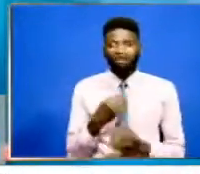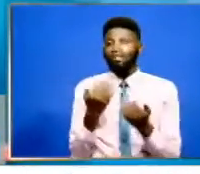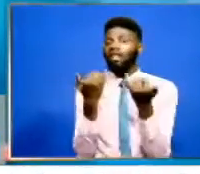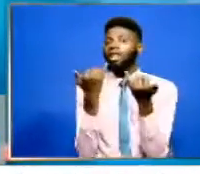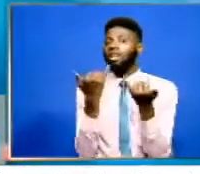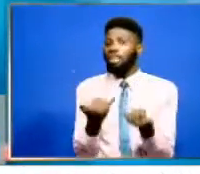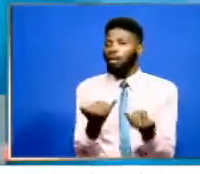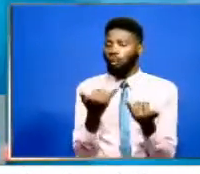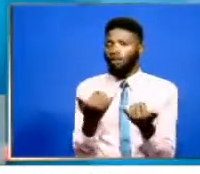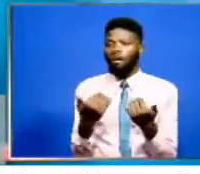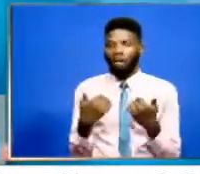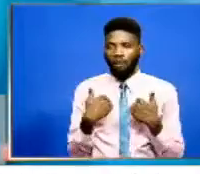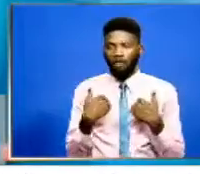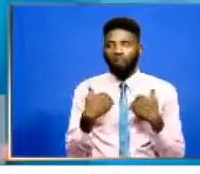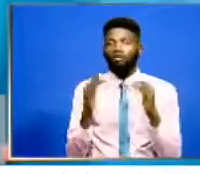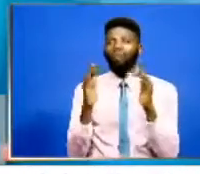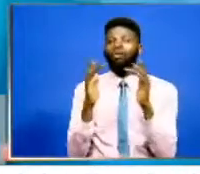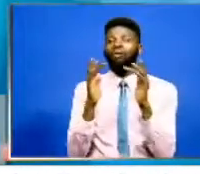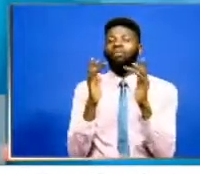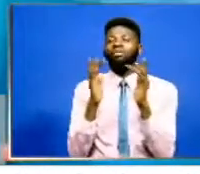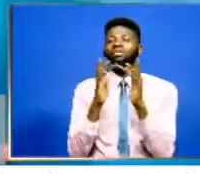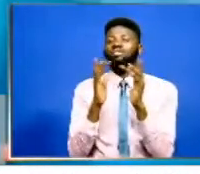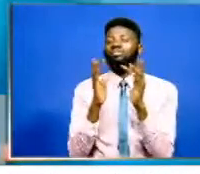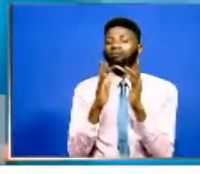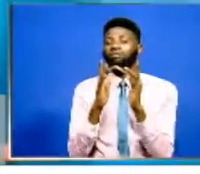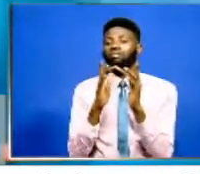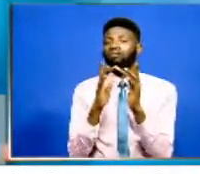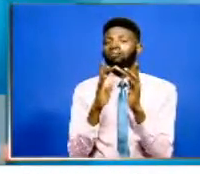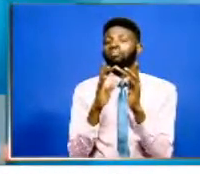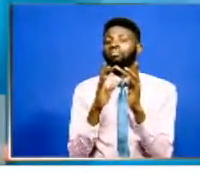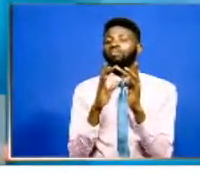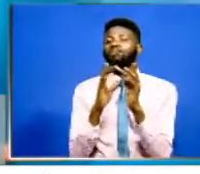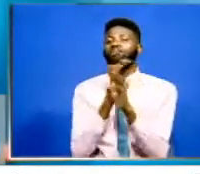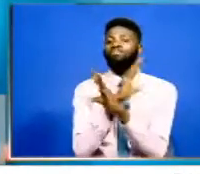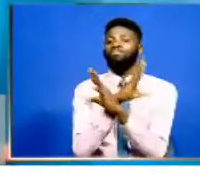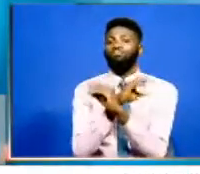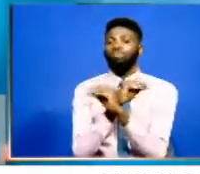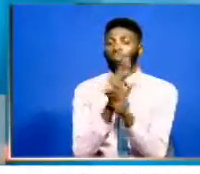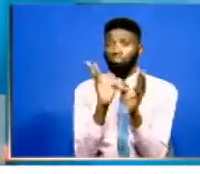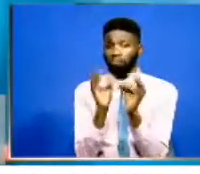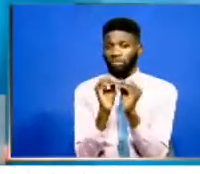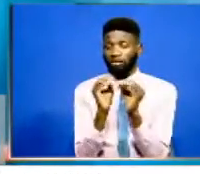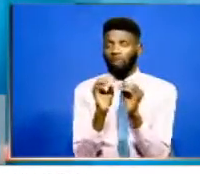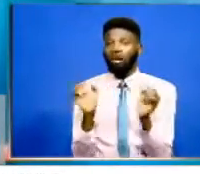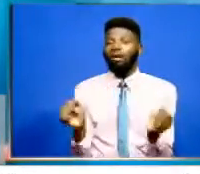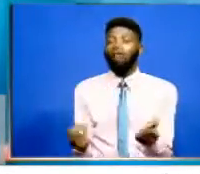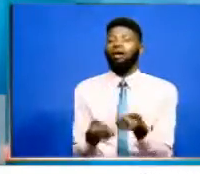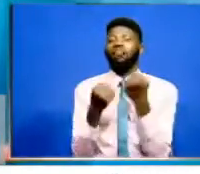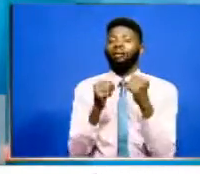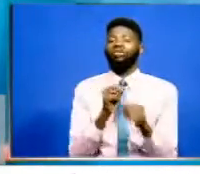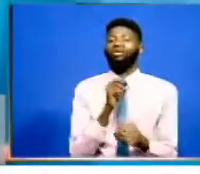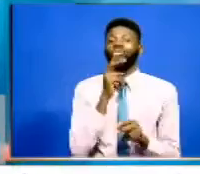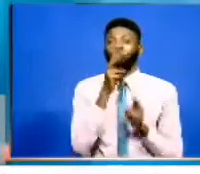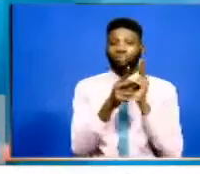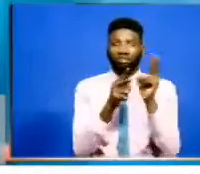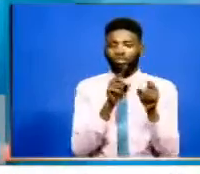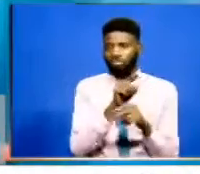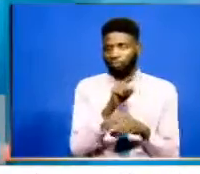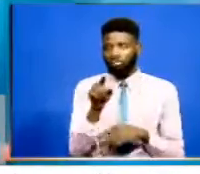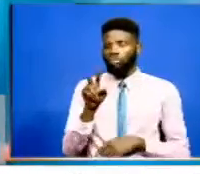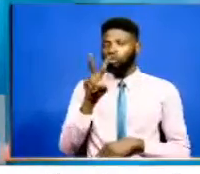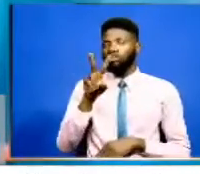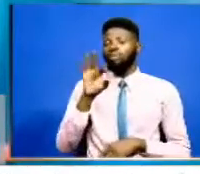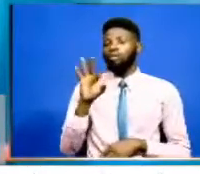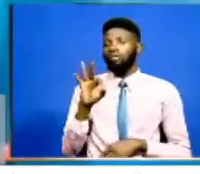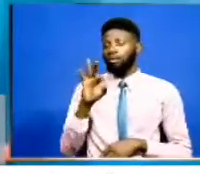running the online session, which is really to be held on 22nd to 23rd